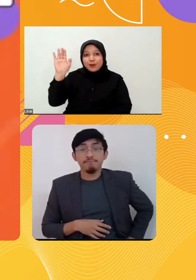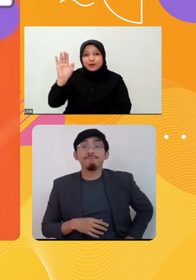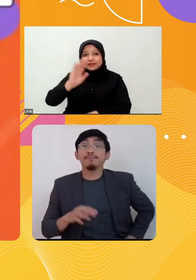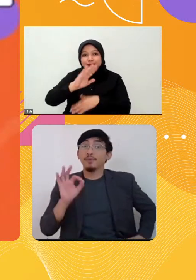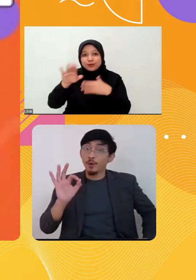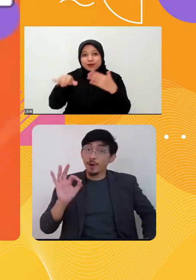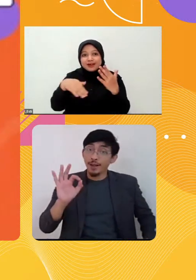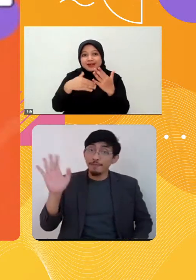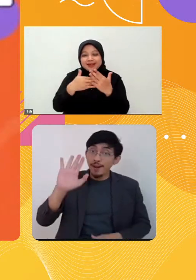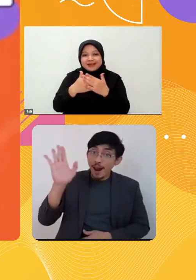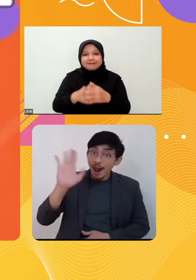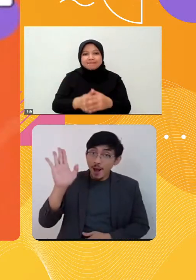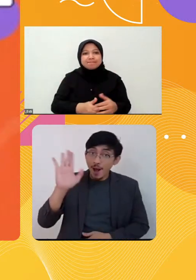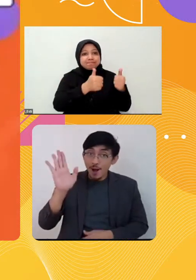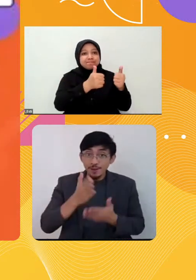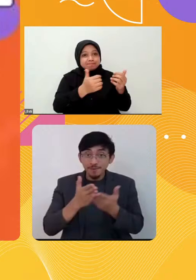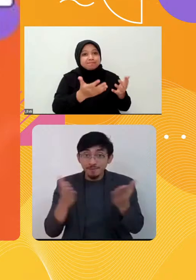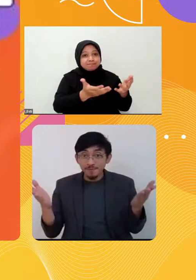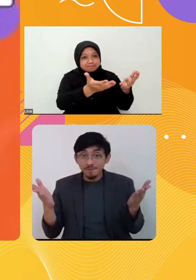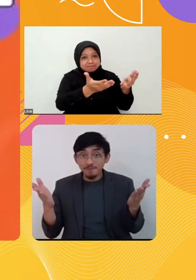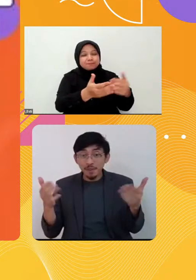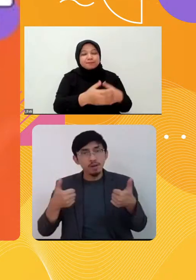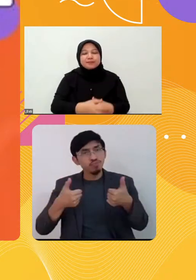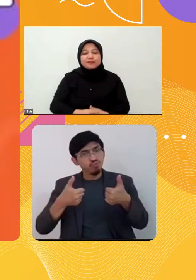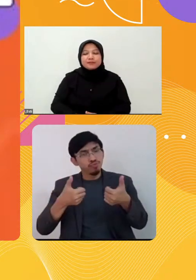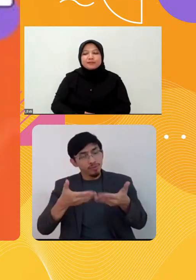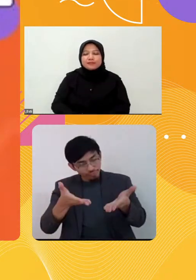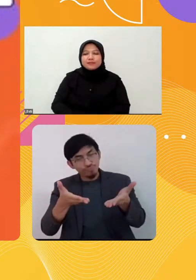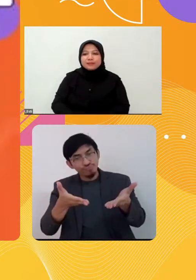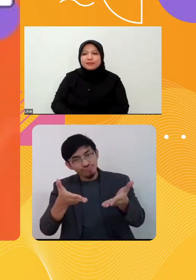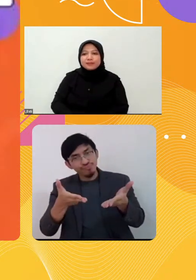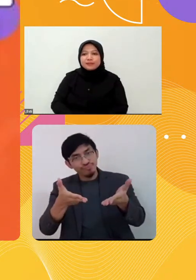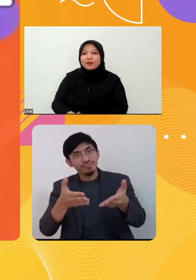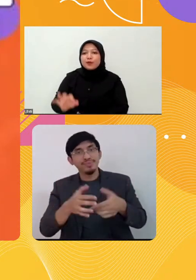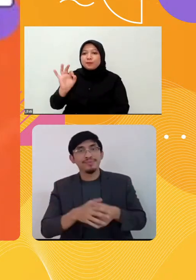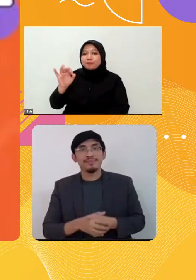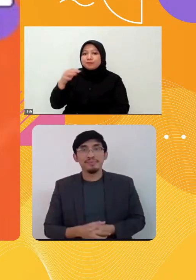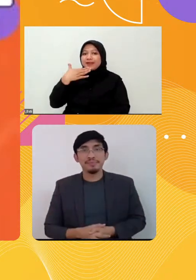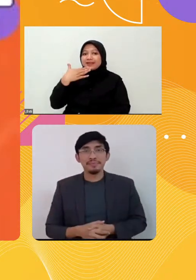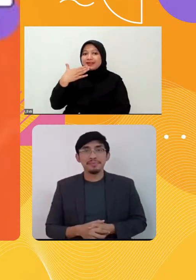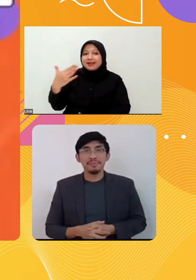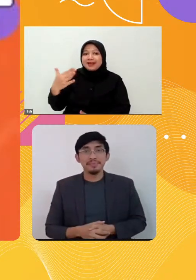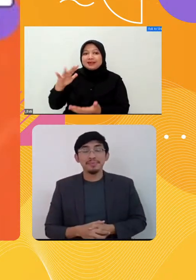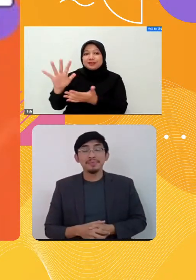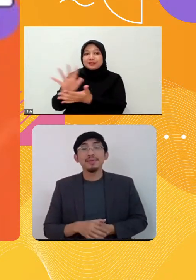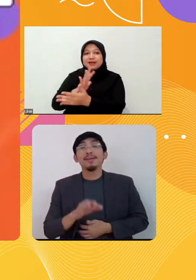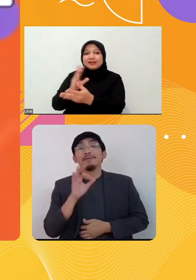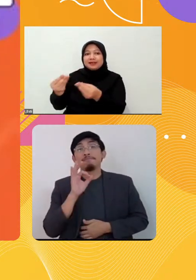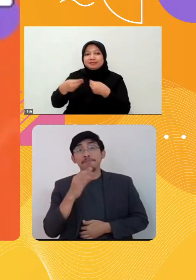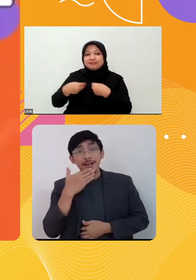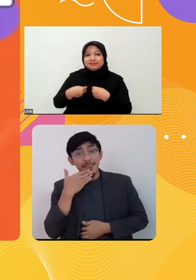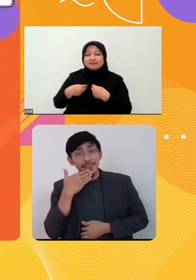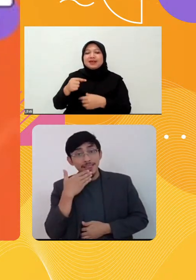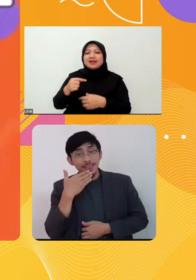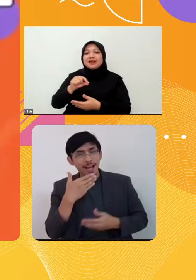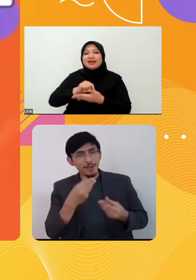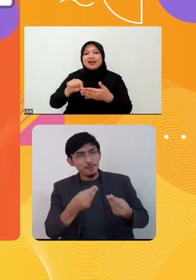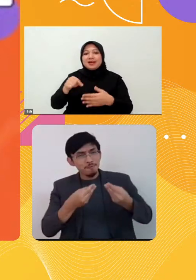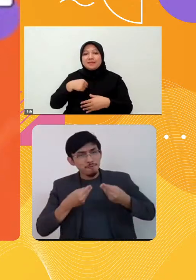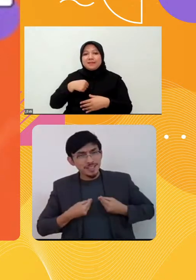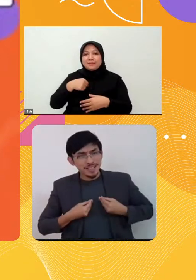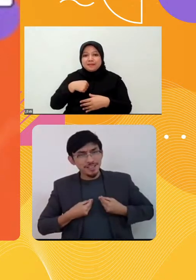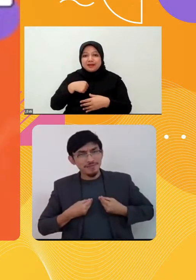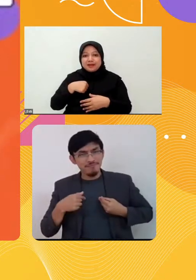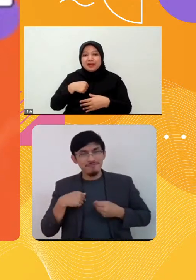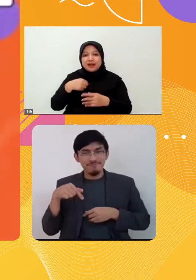Okay. Yeah. Yeah. Can hear you. So Yeah. Thank you for the opportunity. So my name is Budi. On behalf